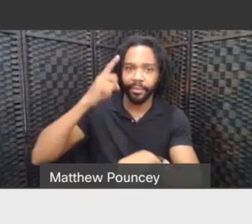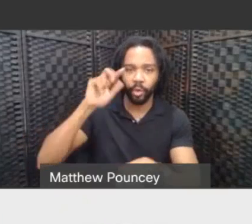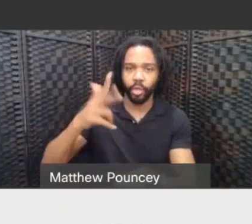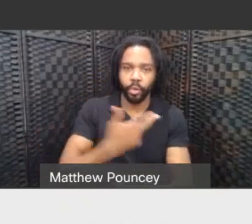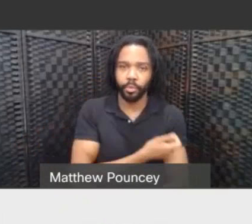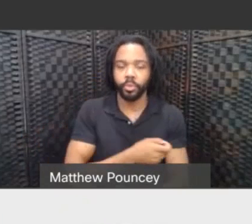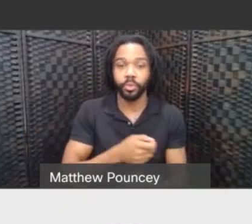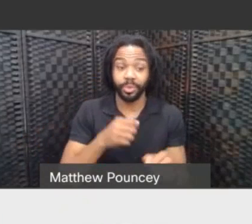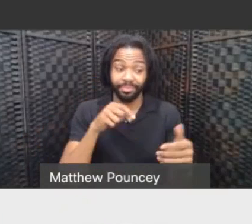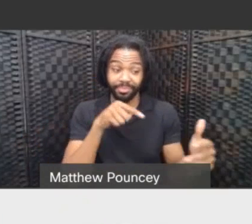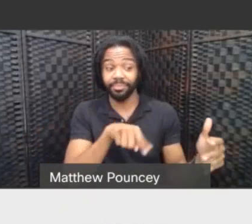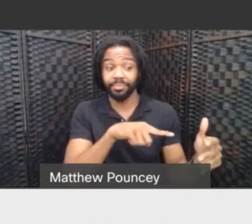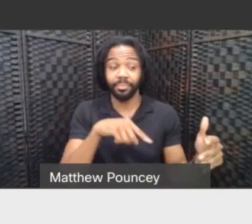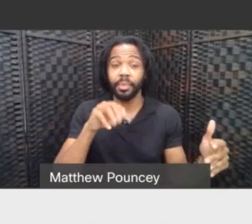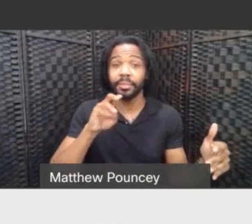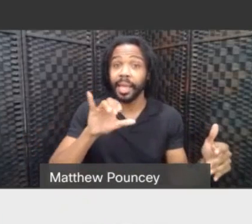booster.